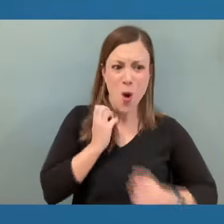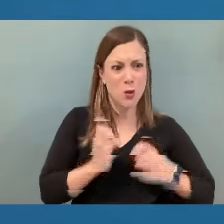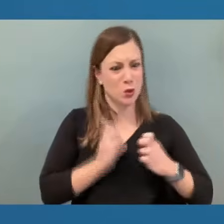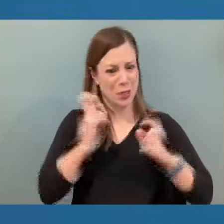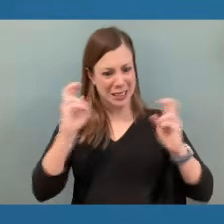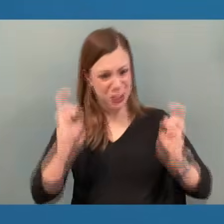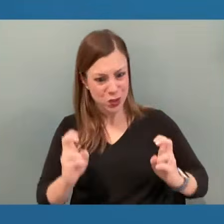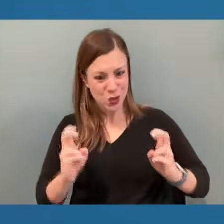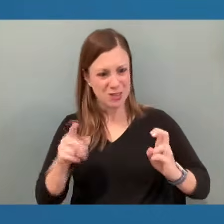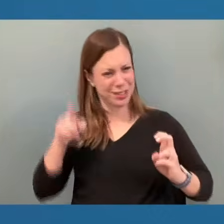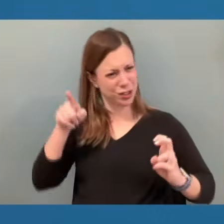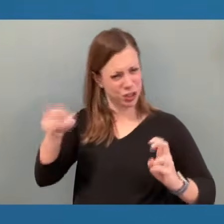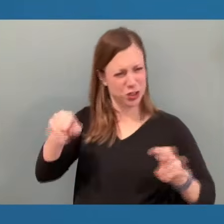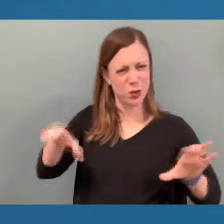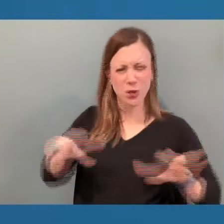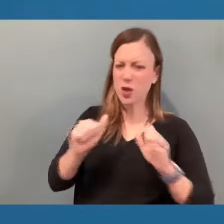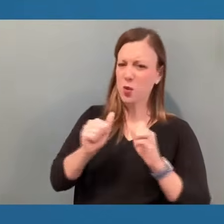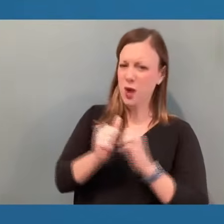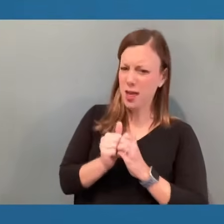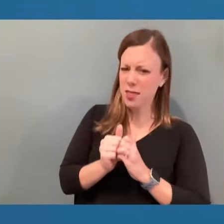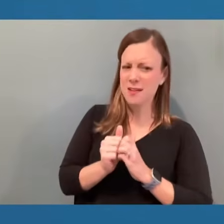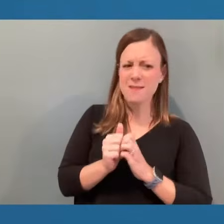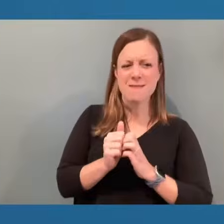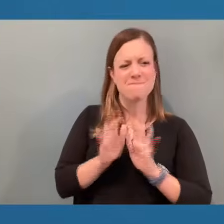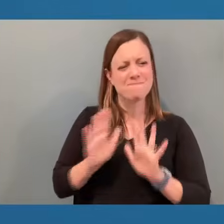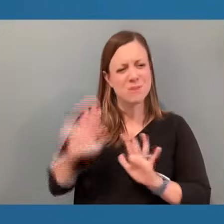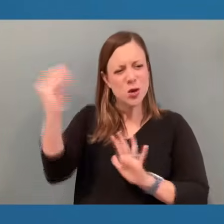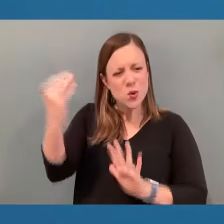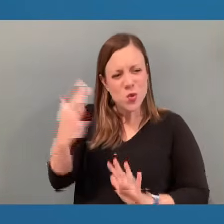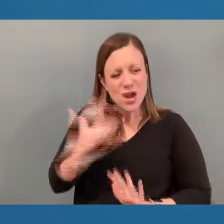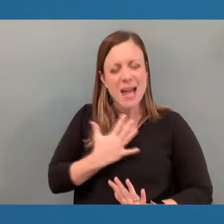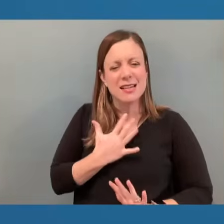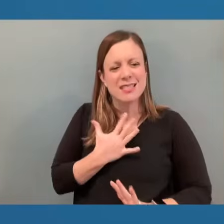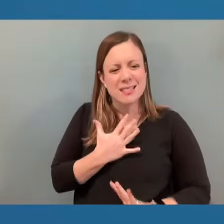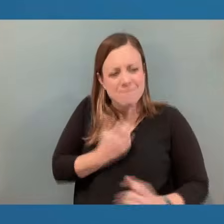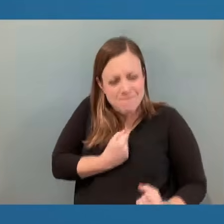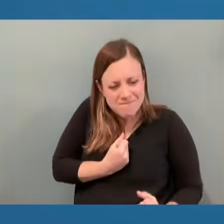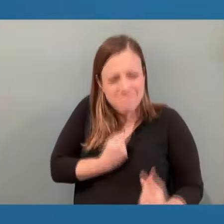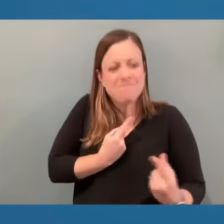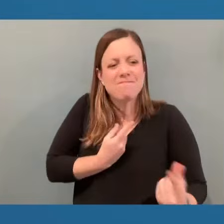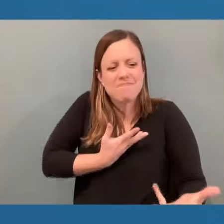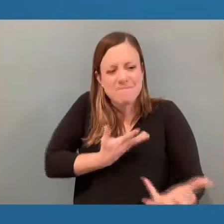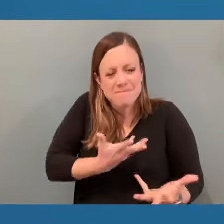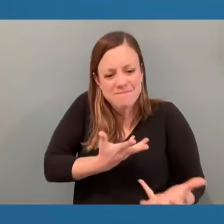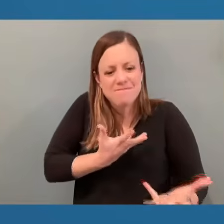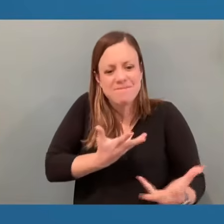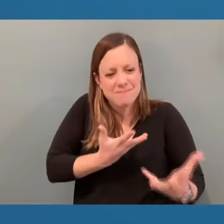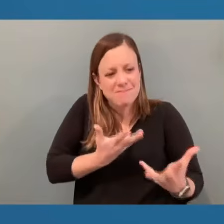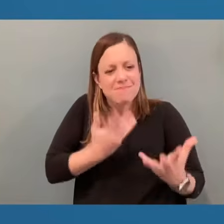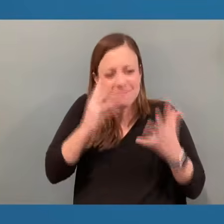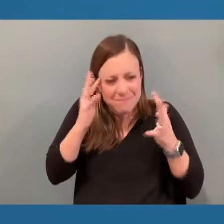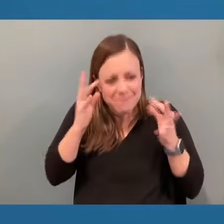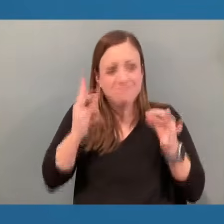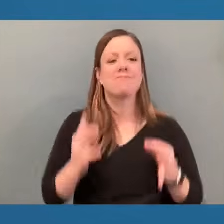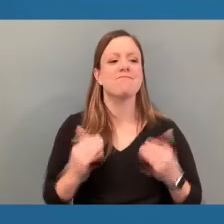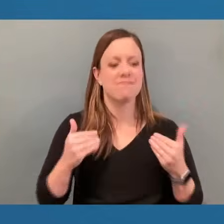all the difference. New Yorkers and their families are better served because of her courage and